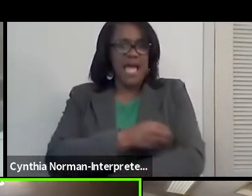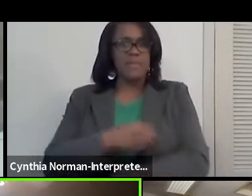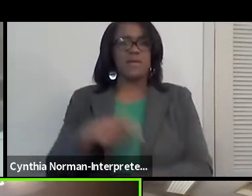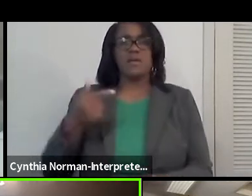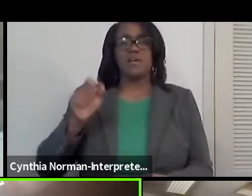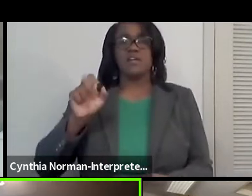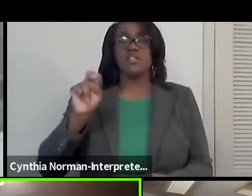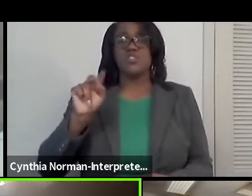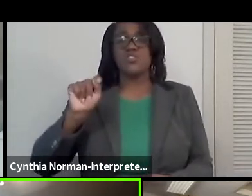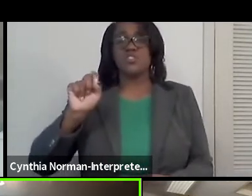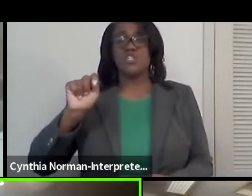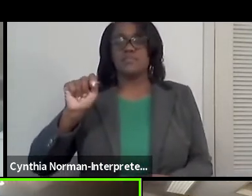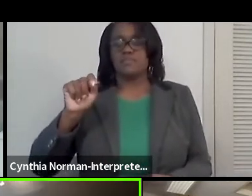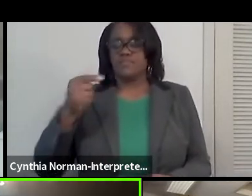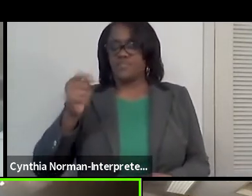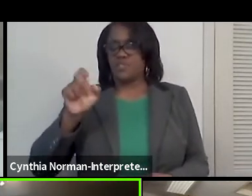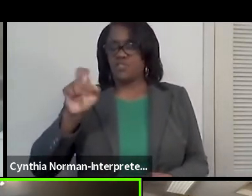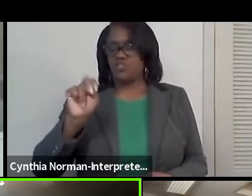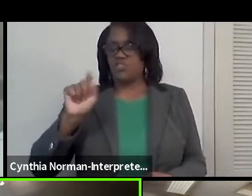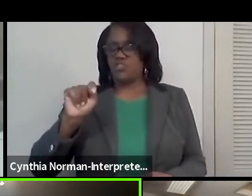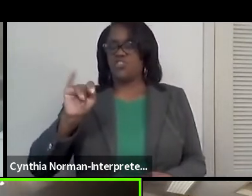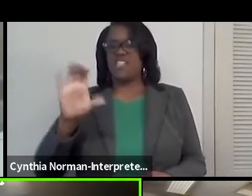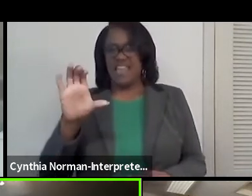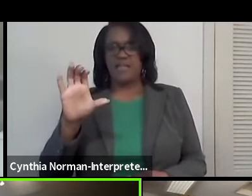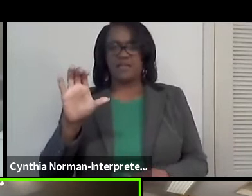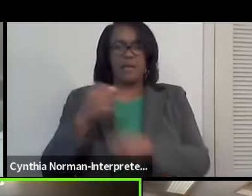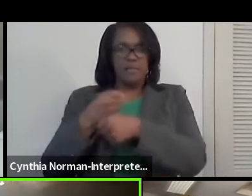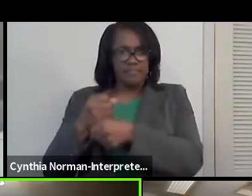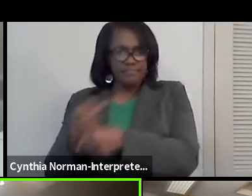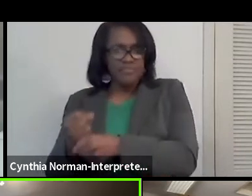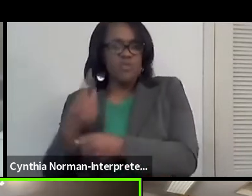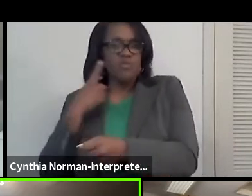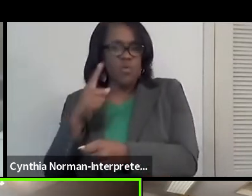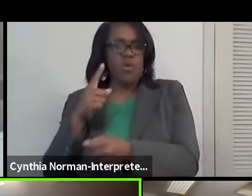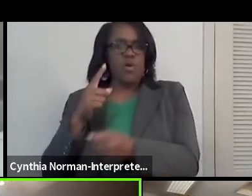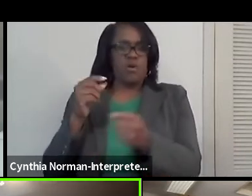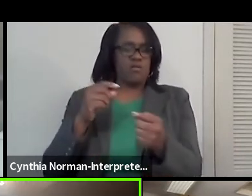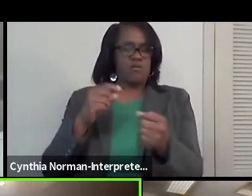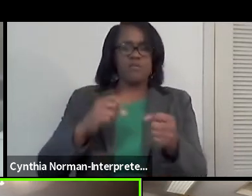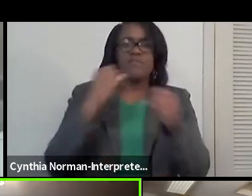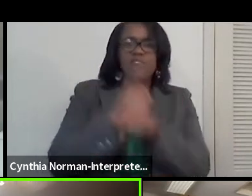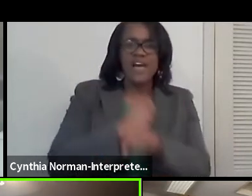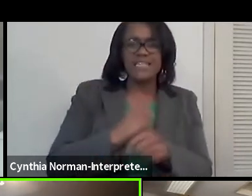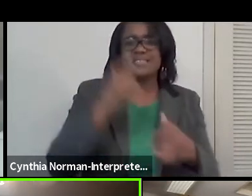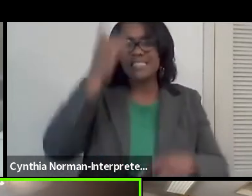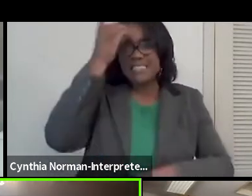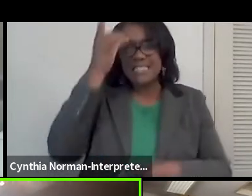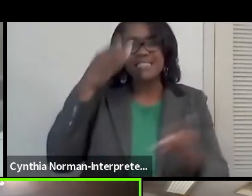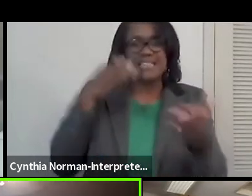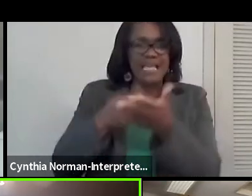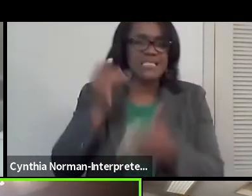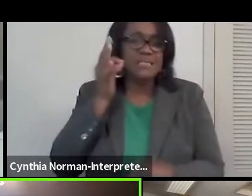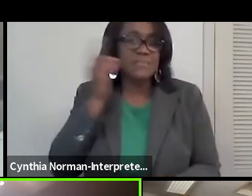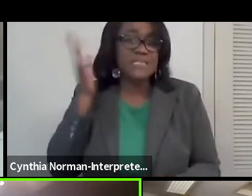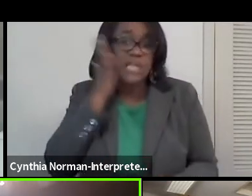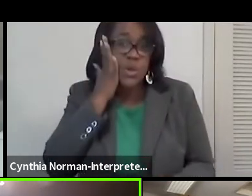be used to combat malaria and other mosquito-borne illnesses. And that